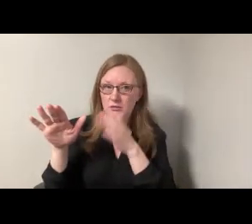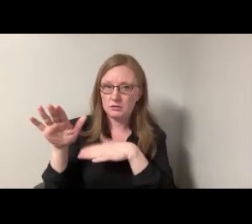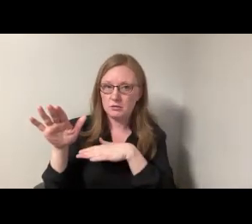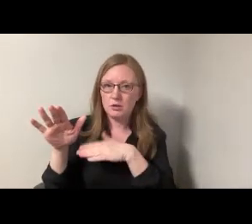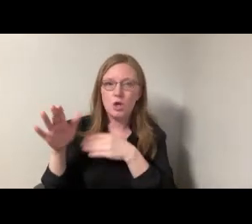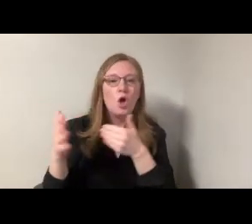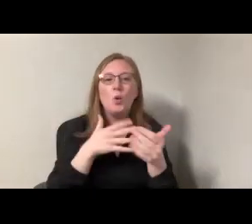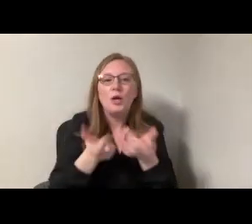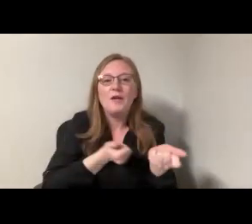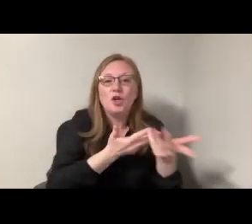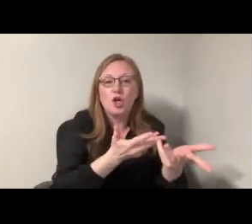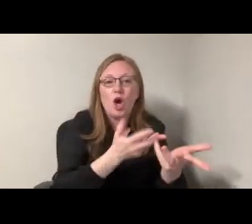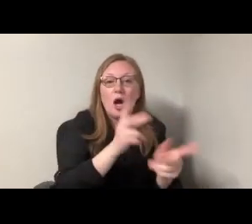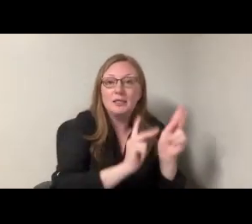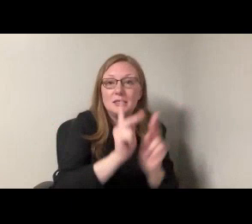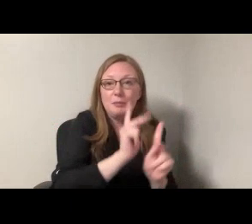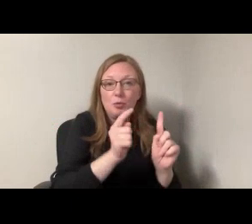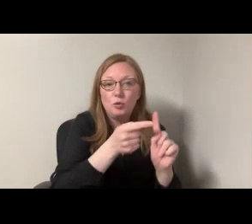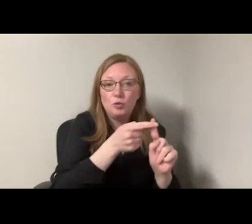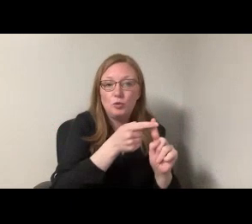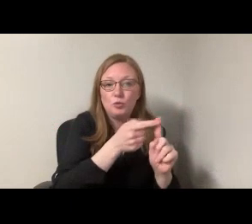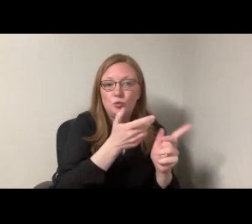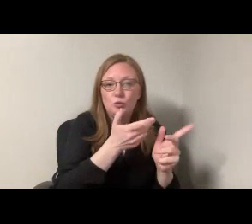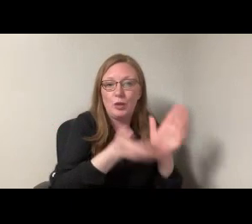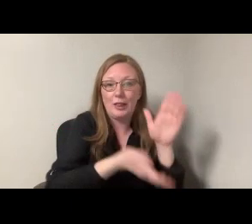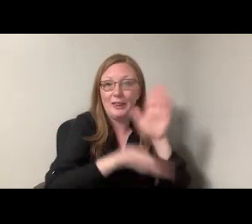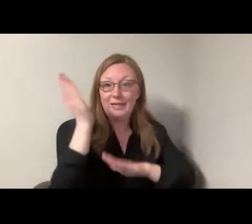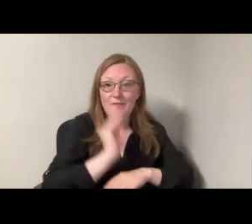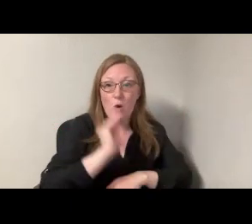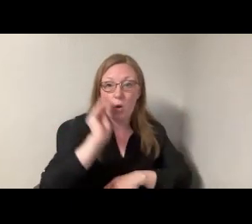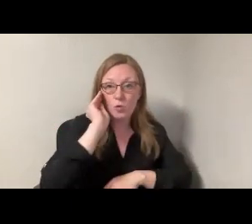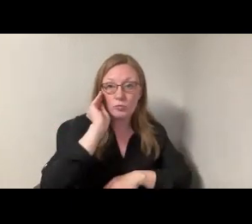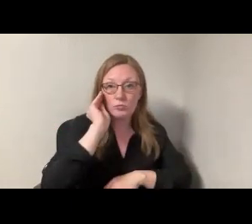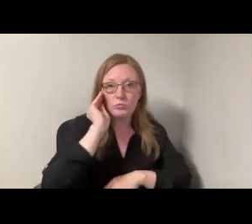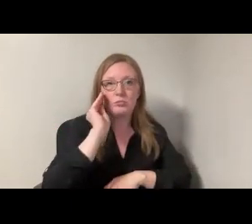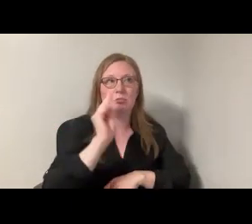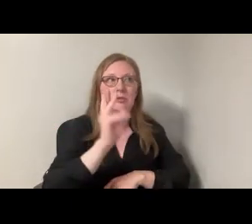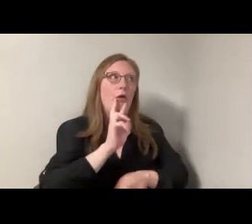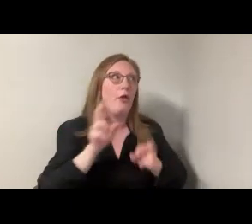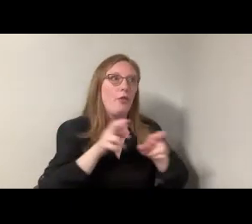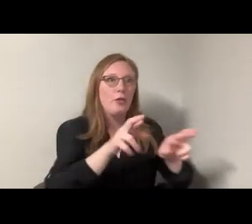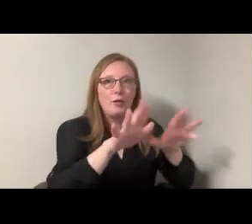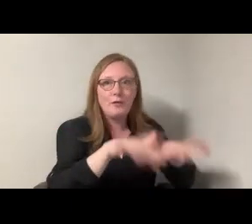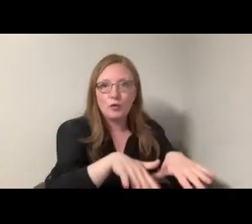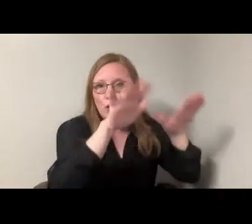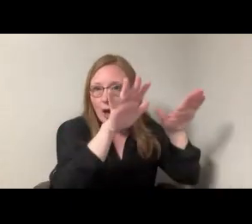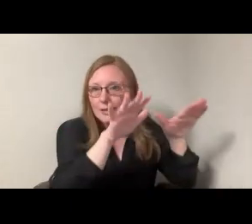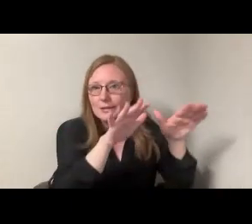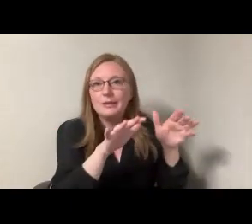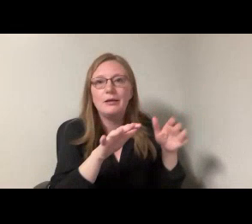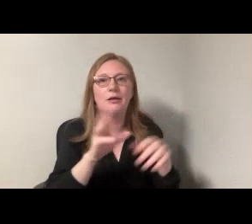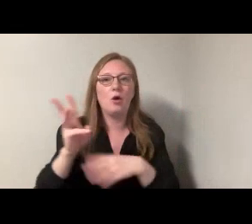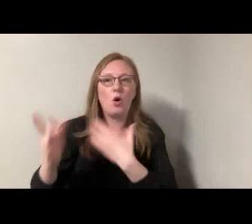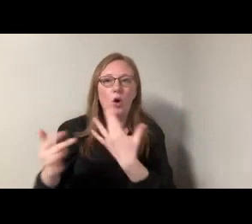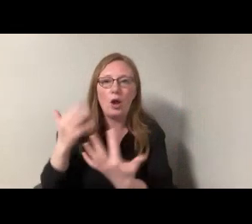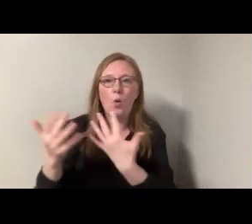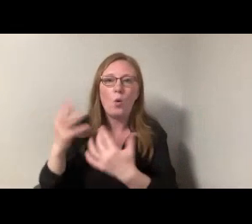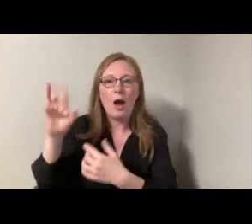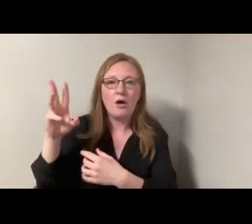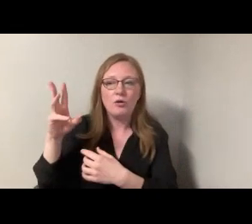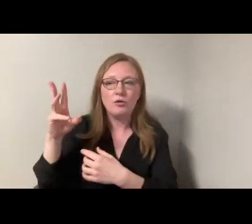Whatever caused the people to flee their homes, either the river rising or the wildfire evacuation, they're going